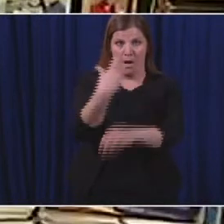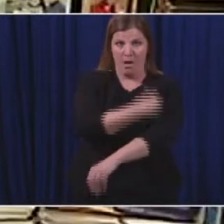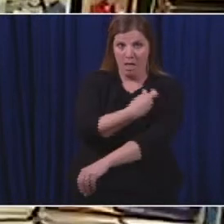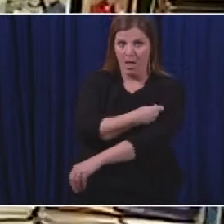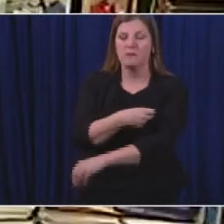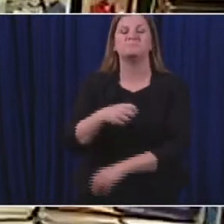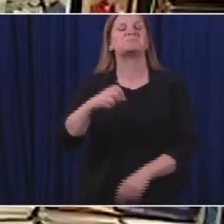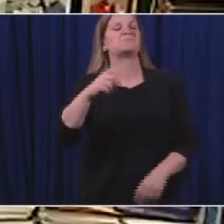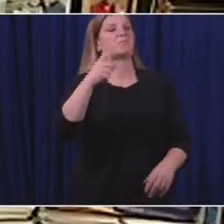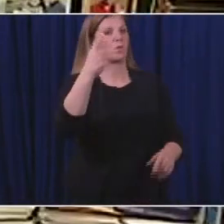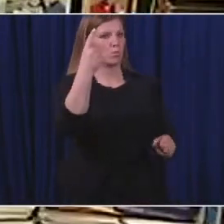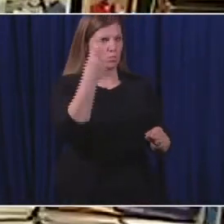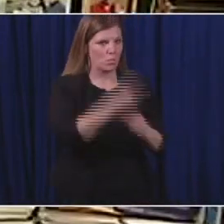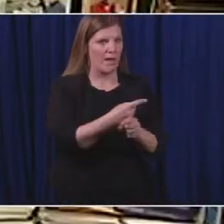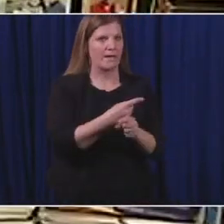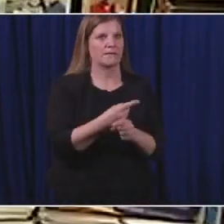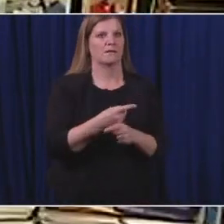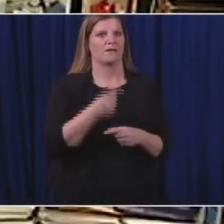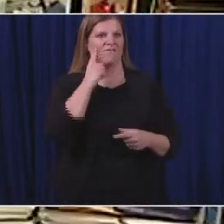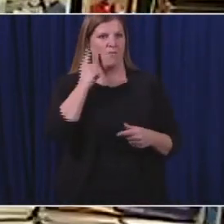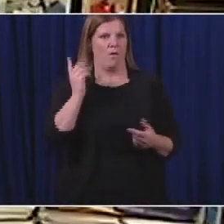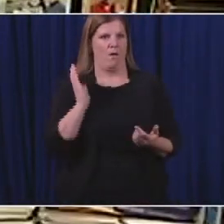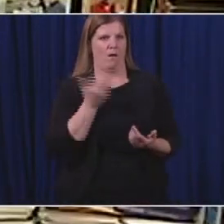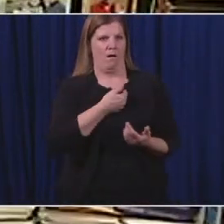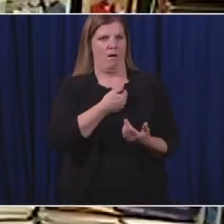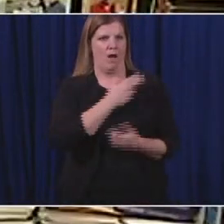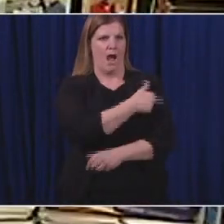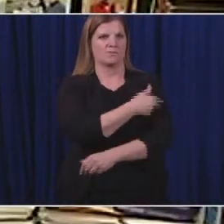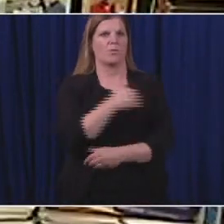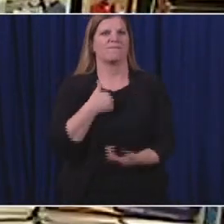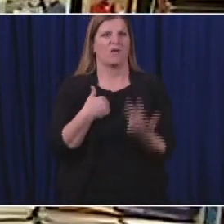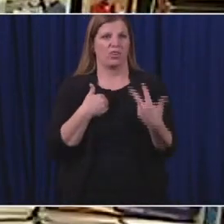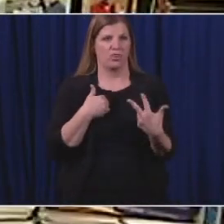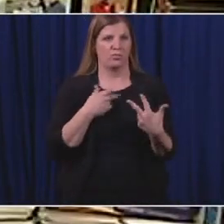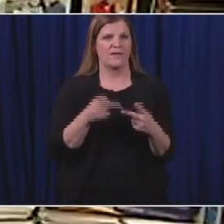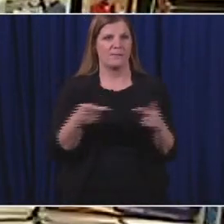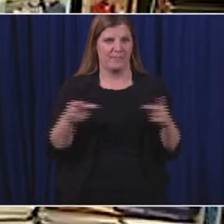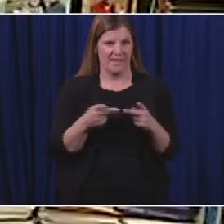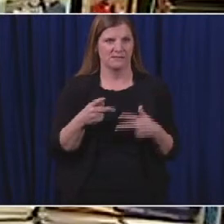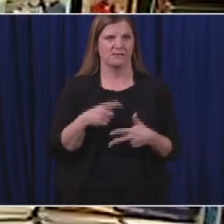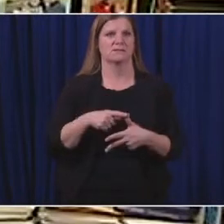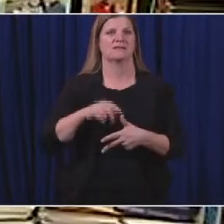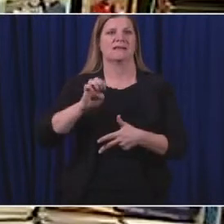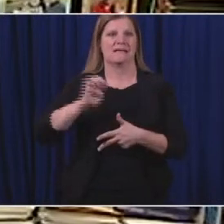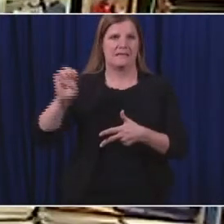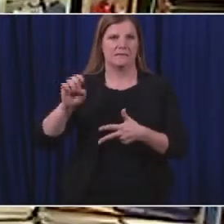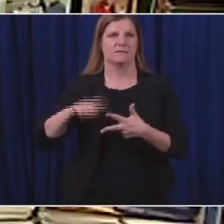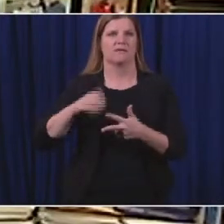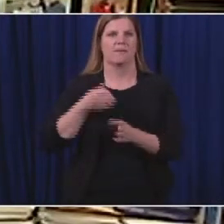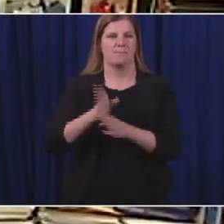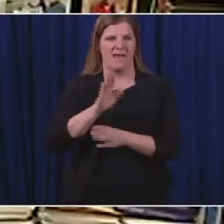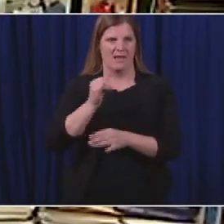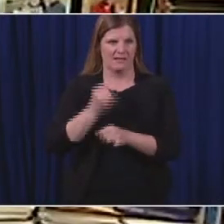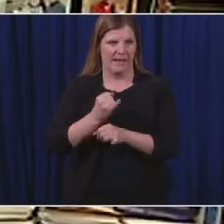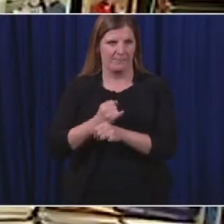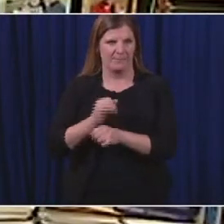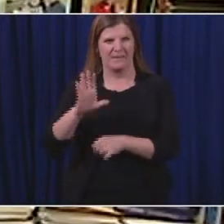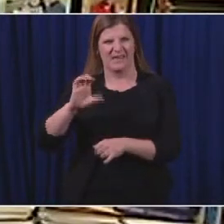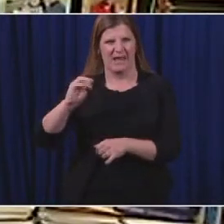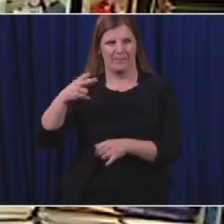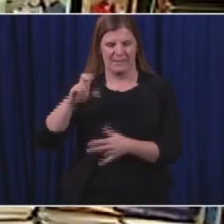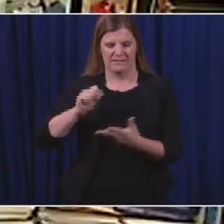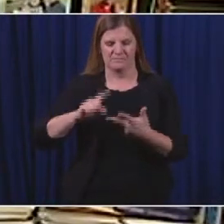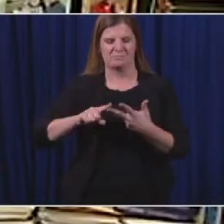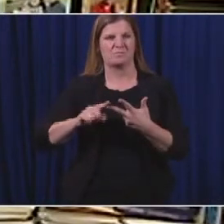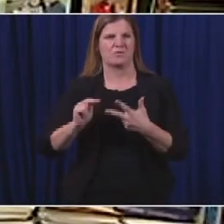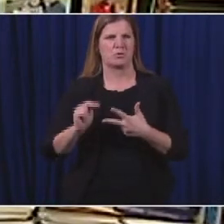different vaccine locations, one on our East Campus, one on our main campus, and then one just north of the